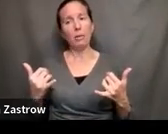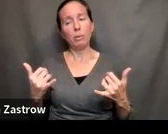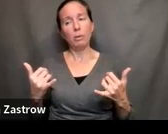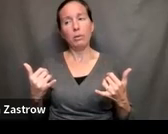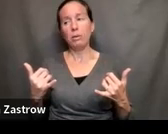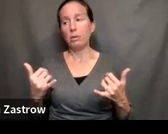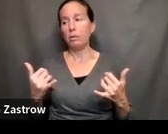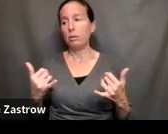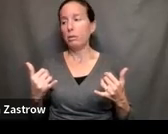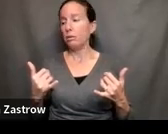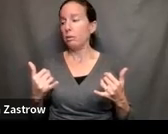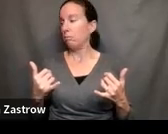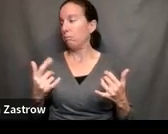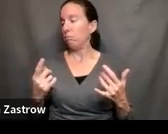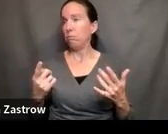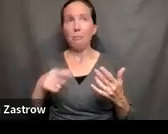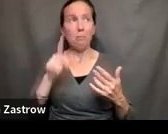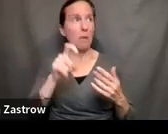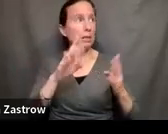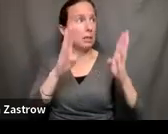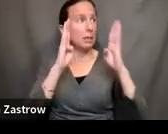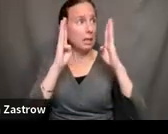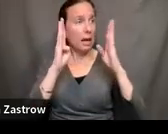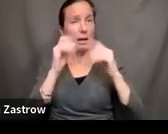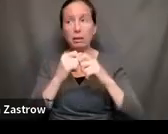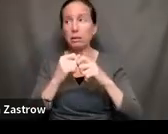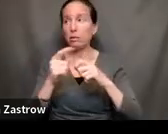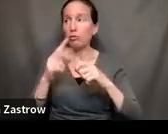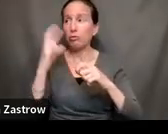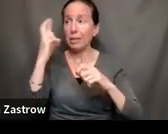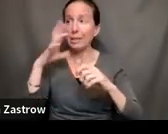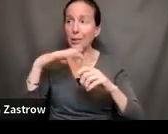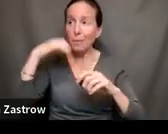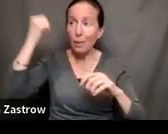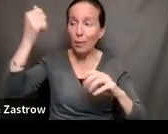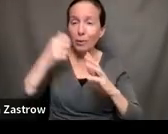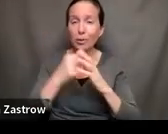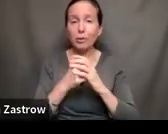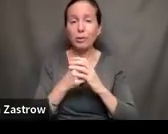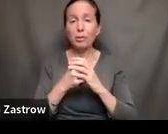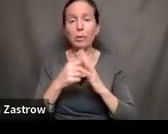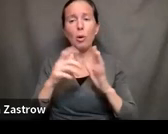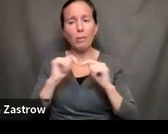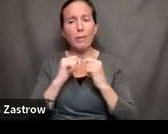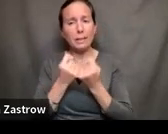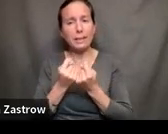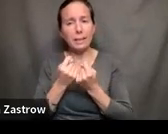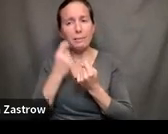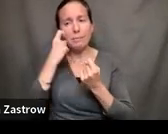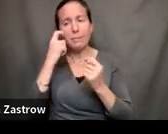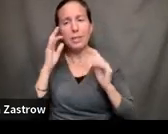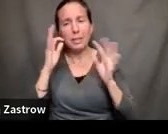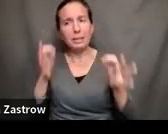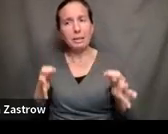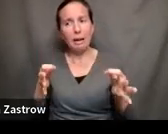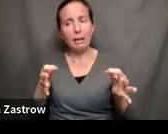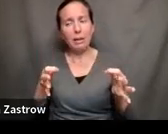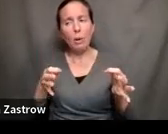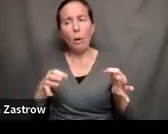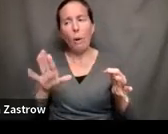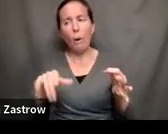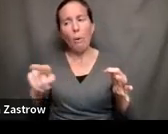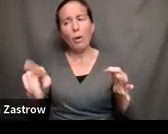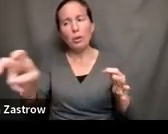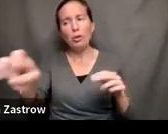they need to be able to attend because they're getting older, or it was just defined by the team that being able to attend at